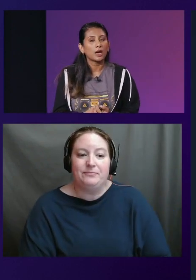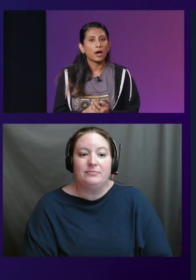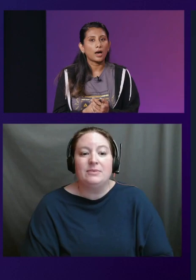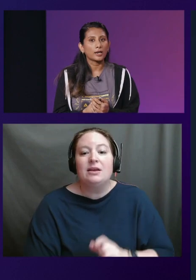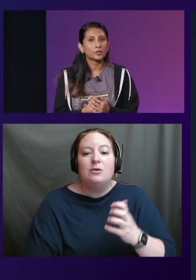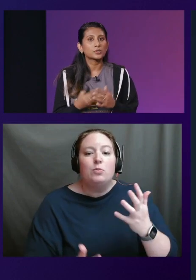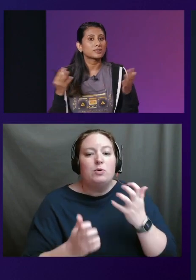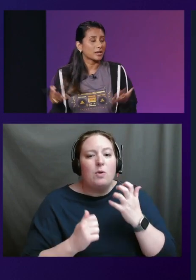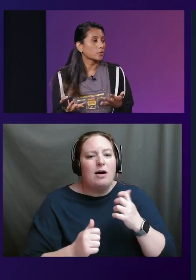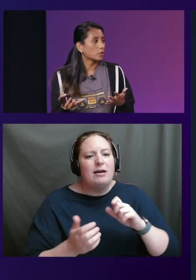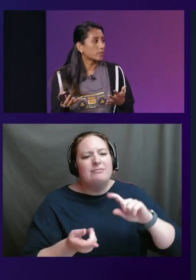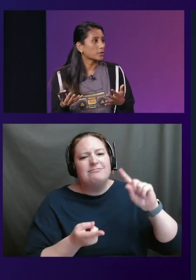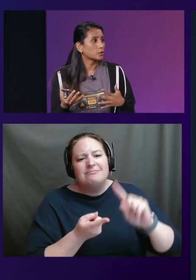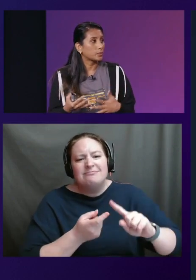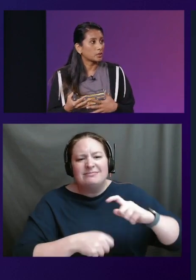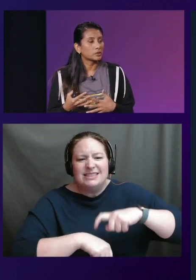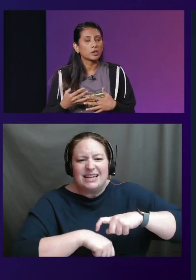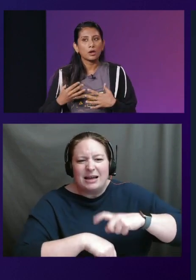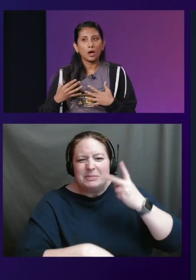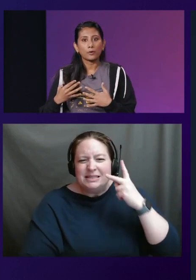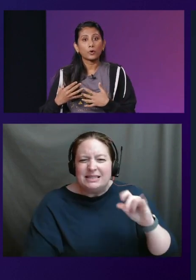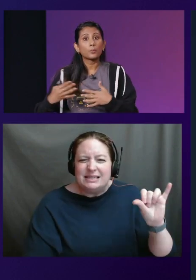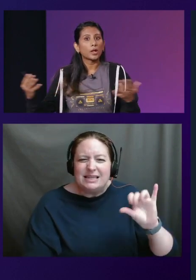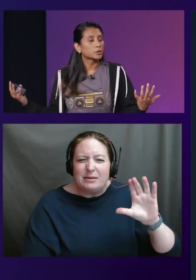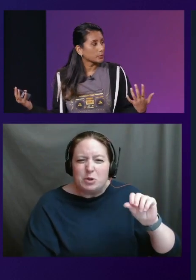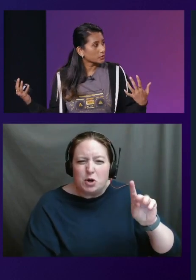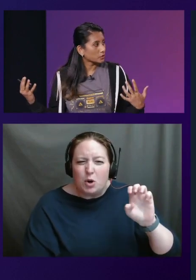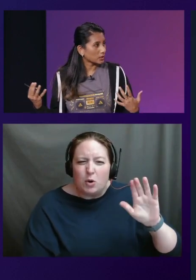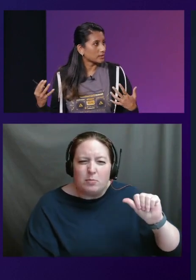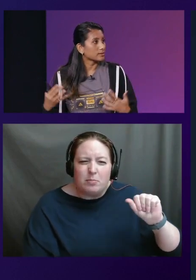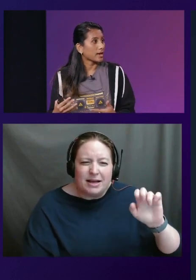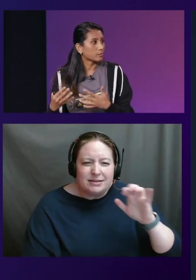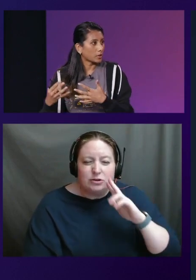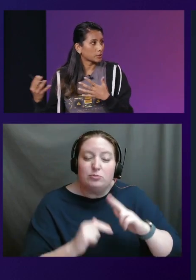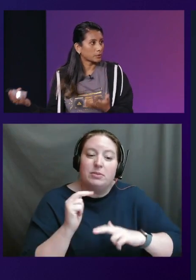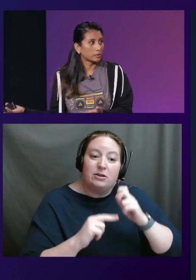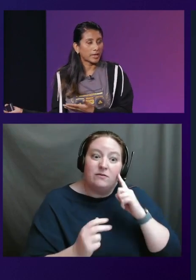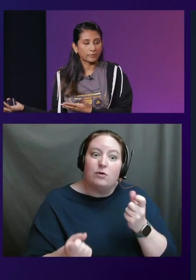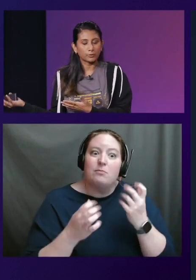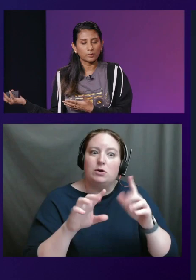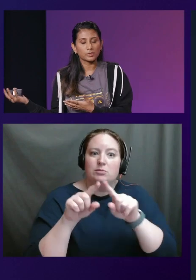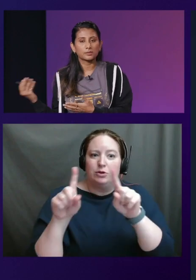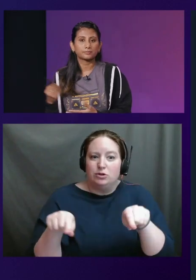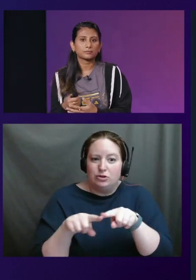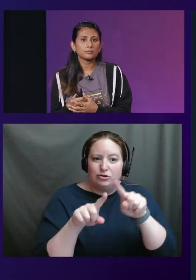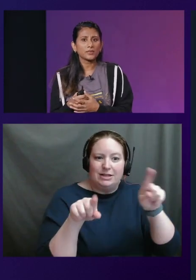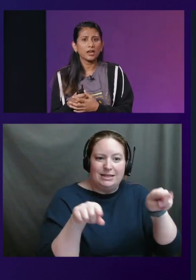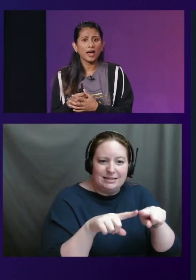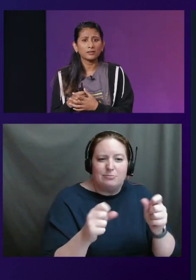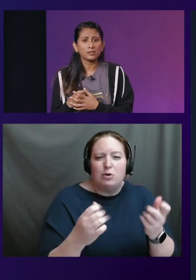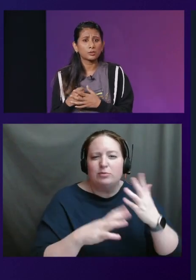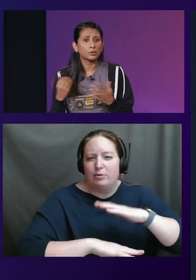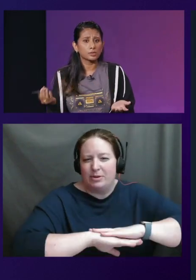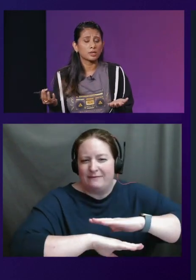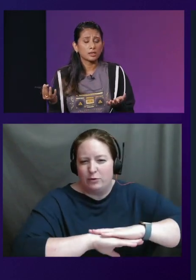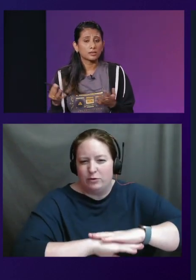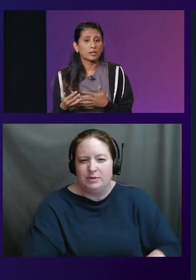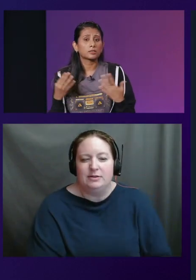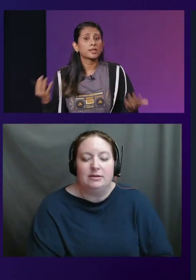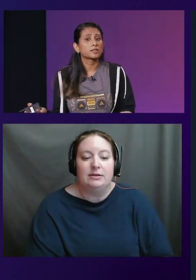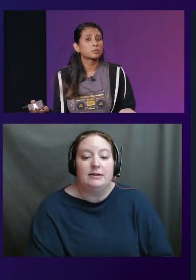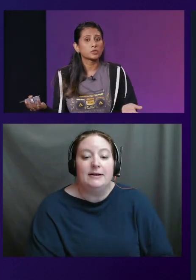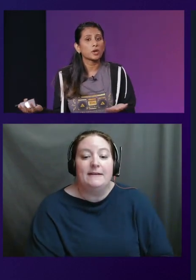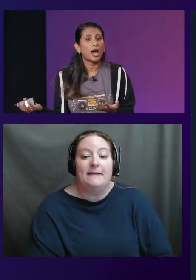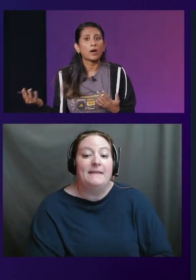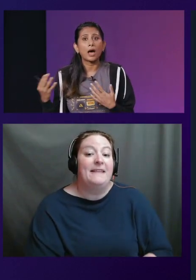time and use the same code base to build for multiple screens and multiple platforms. And this is